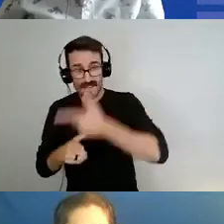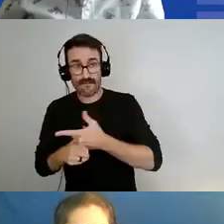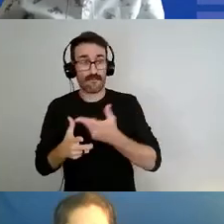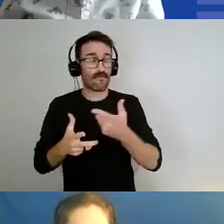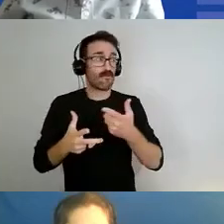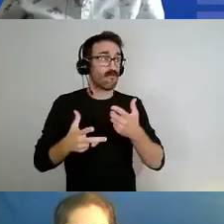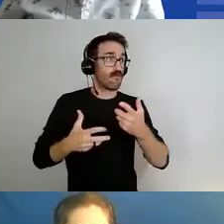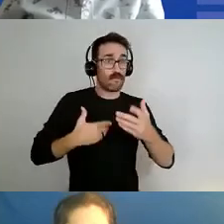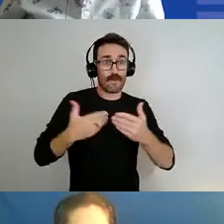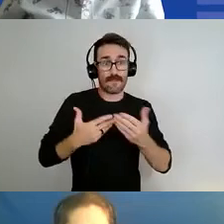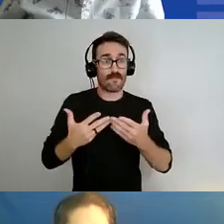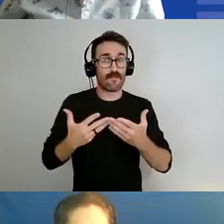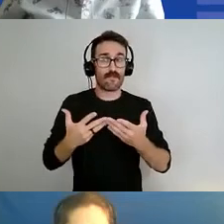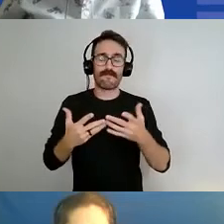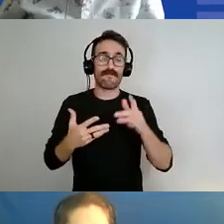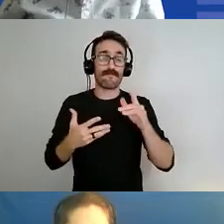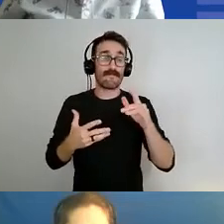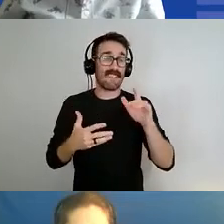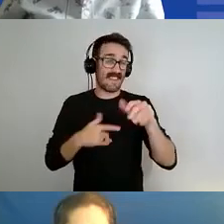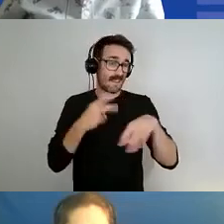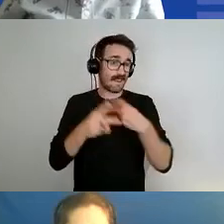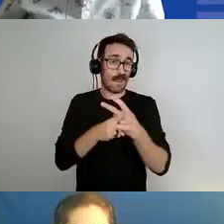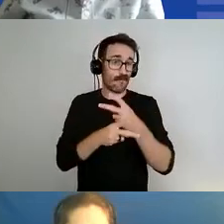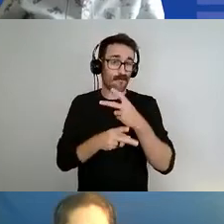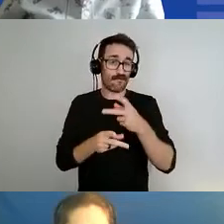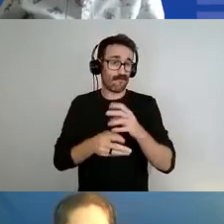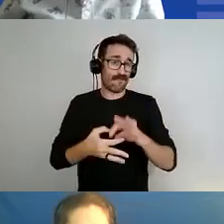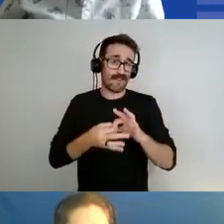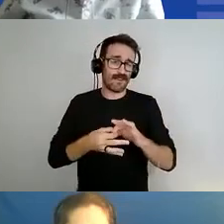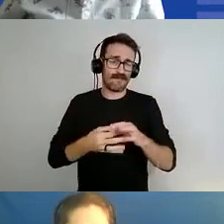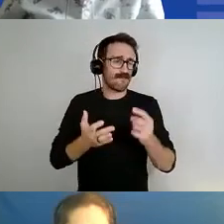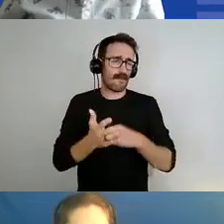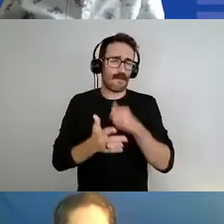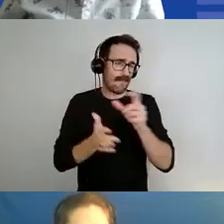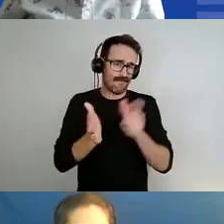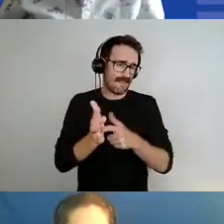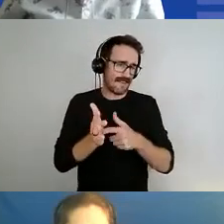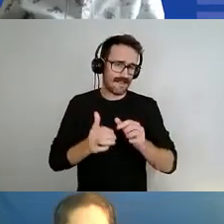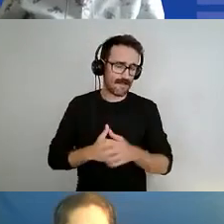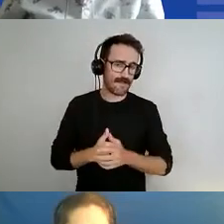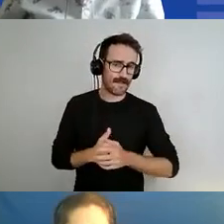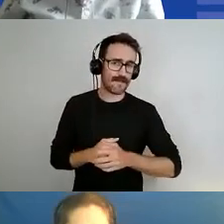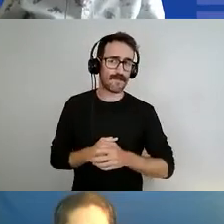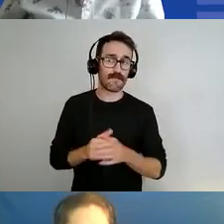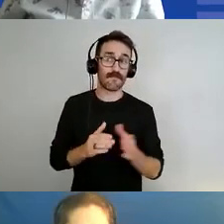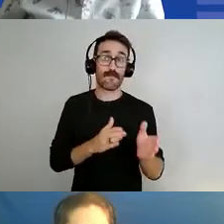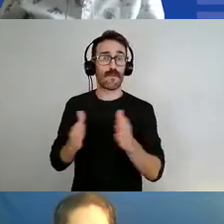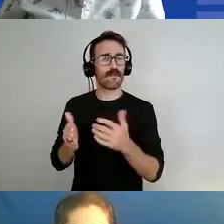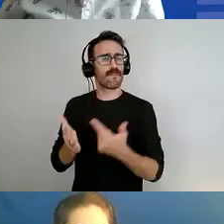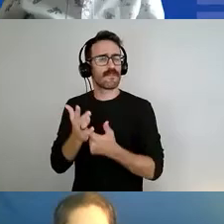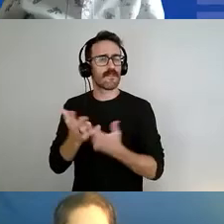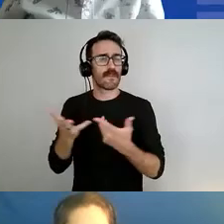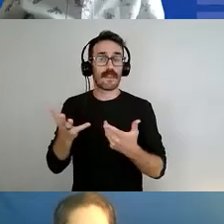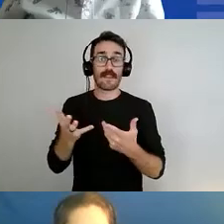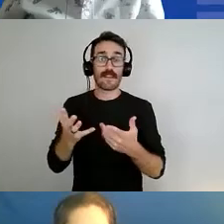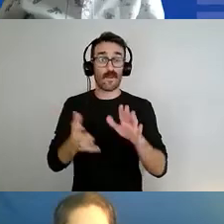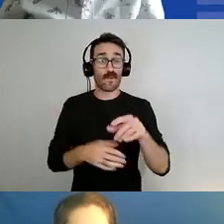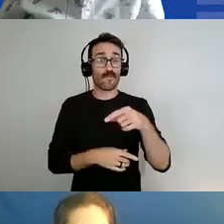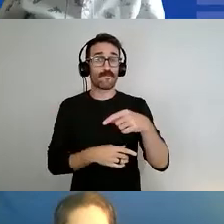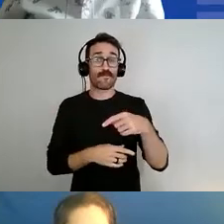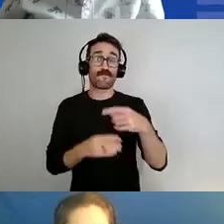a primary relationship. And there was also a talk about a loss of a queer